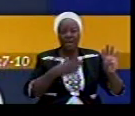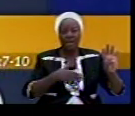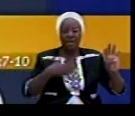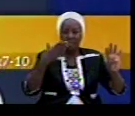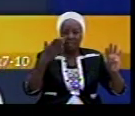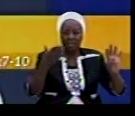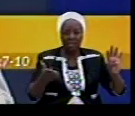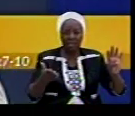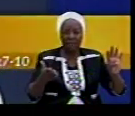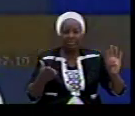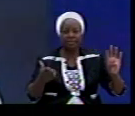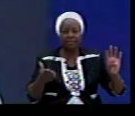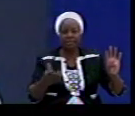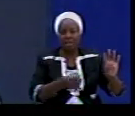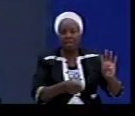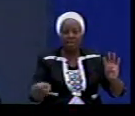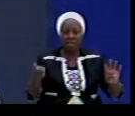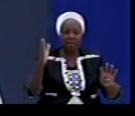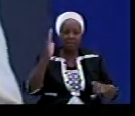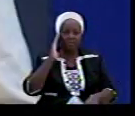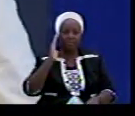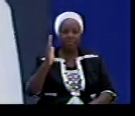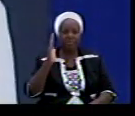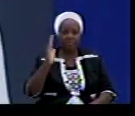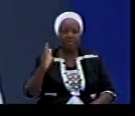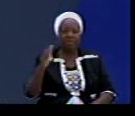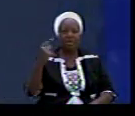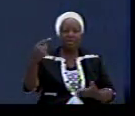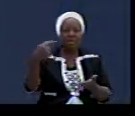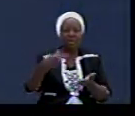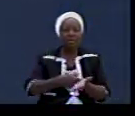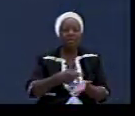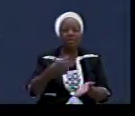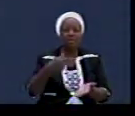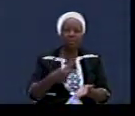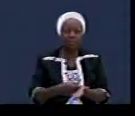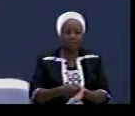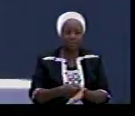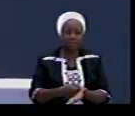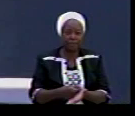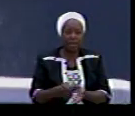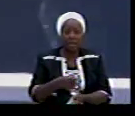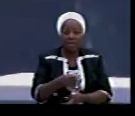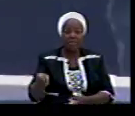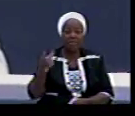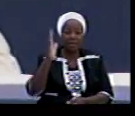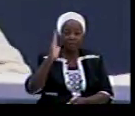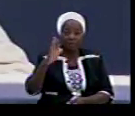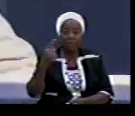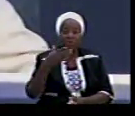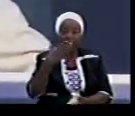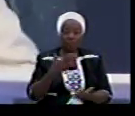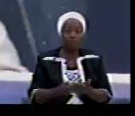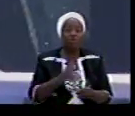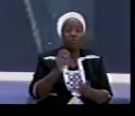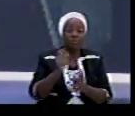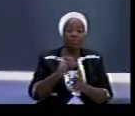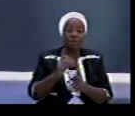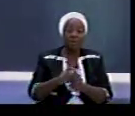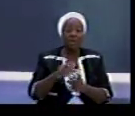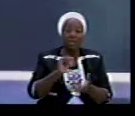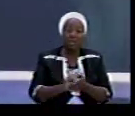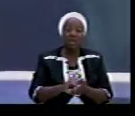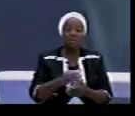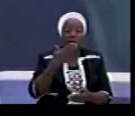gospel. They preached the good news. Good news for the sinner. forgiveness and freedom are